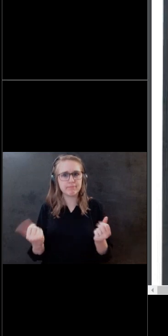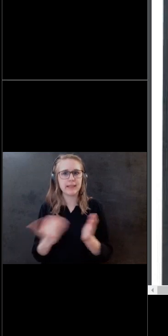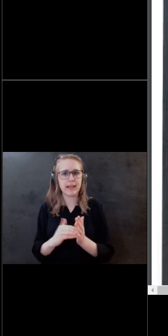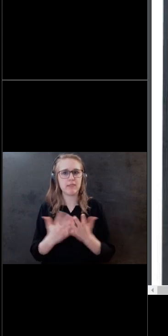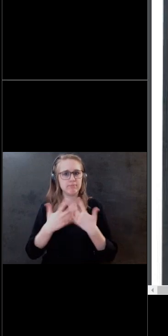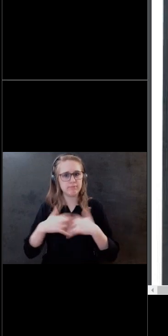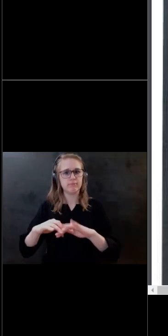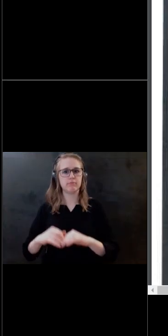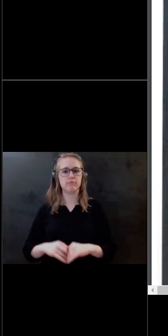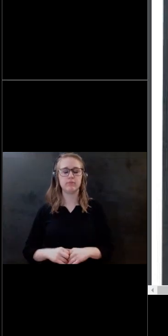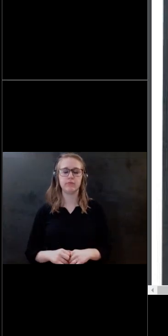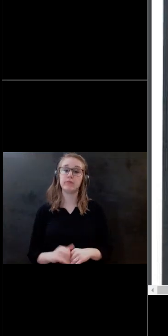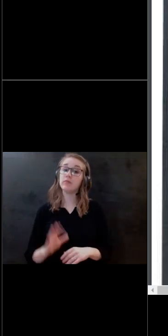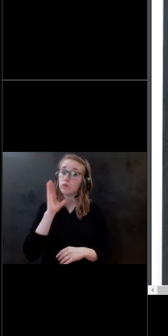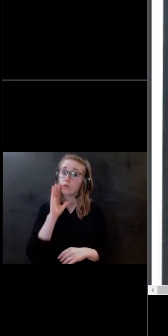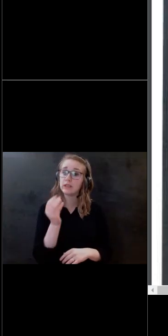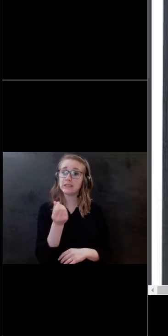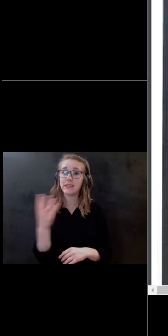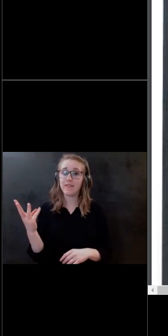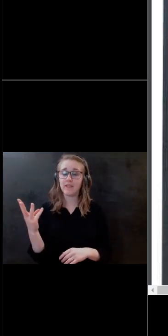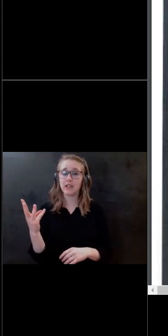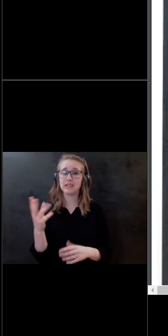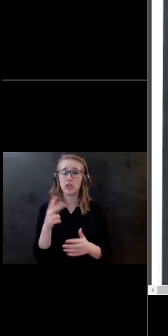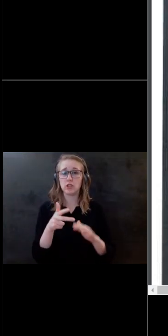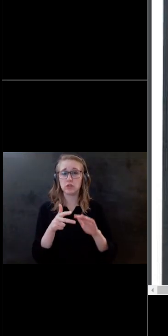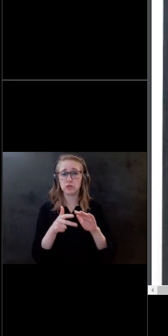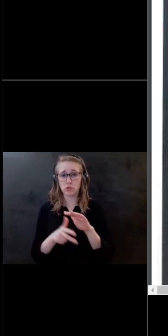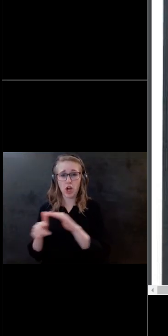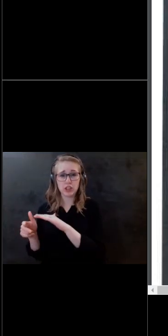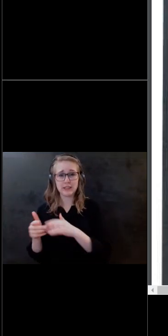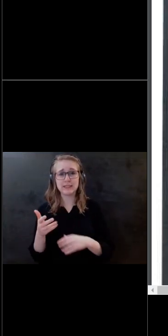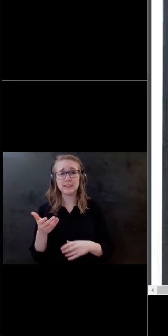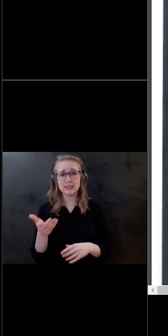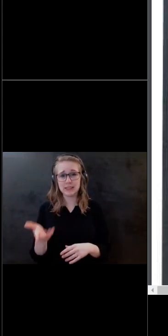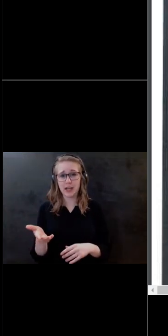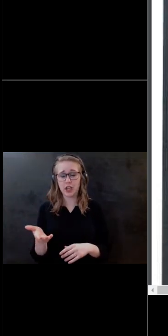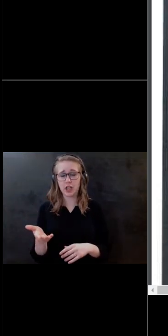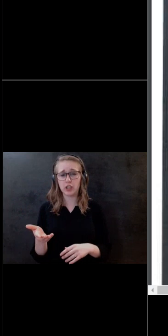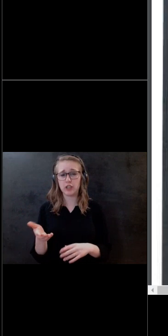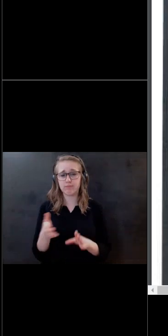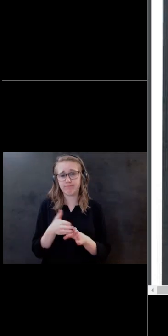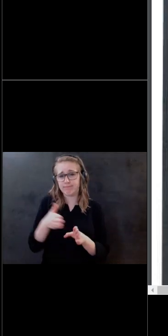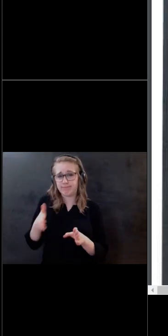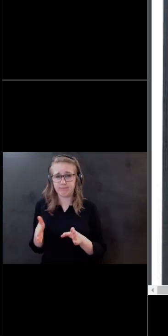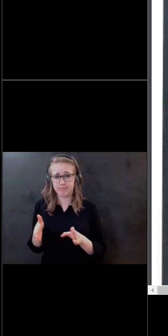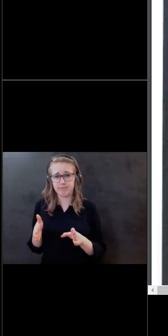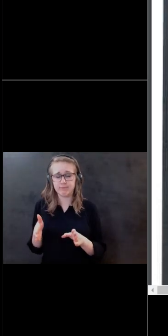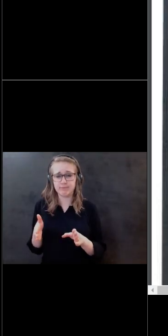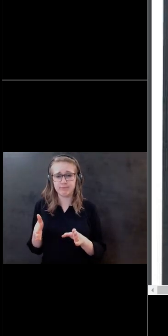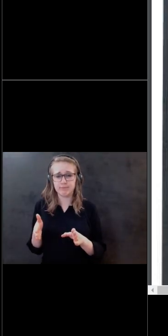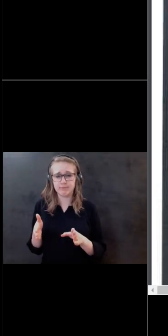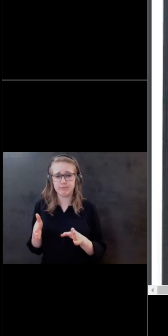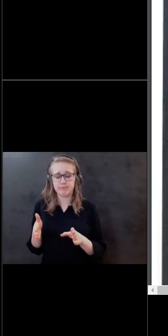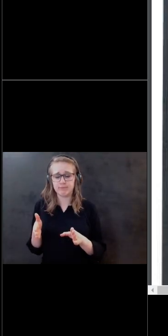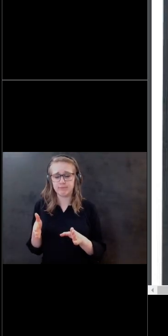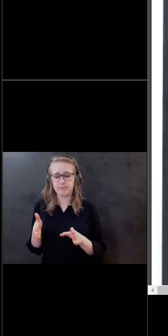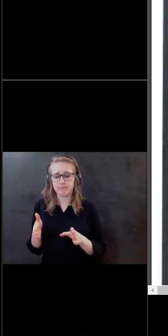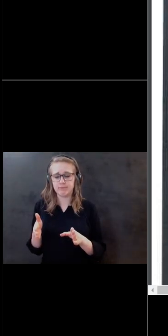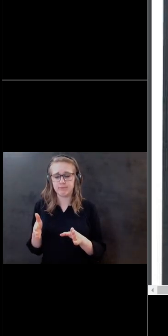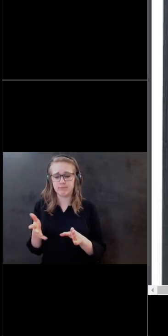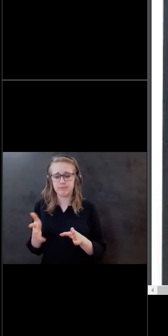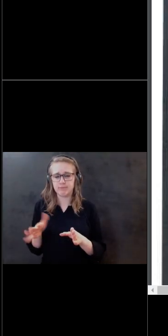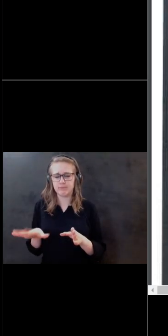There are going to be several garages that adjacent in some manner to to yours. I